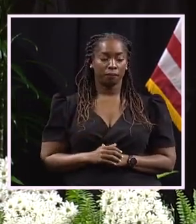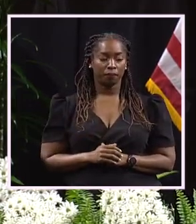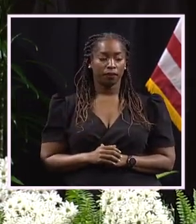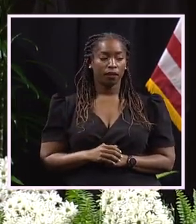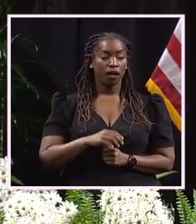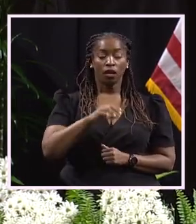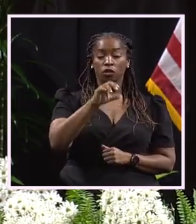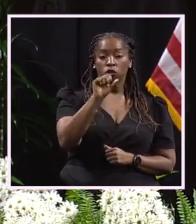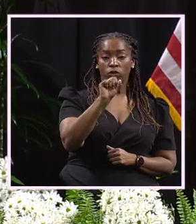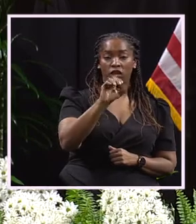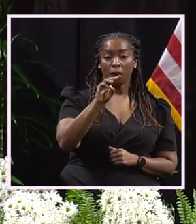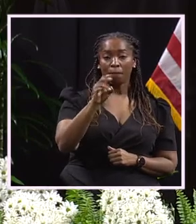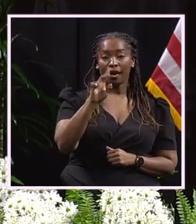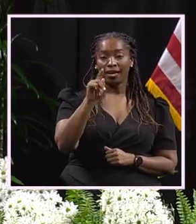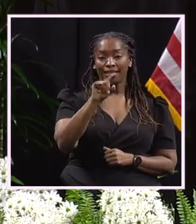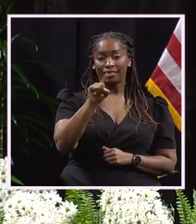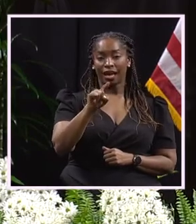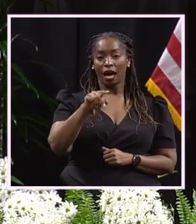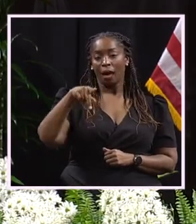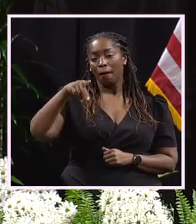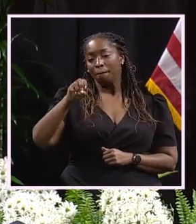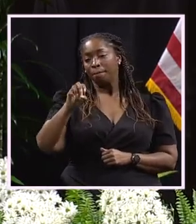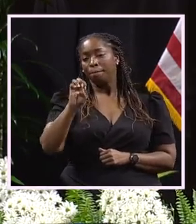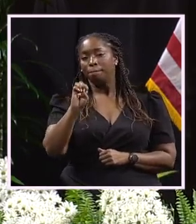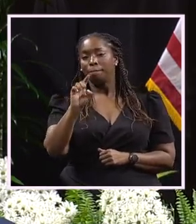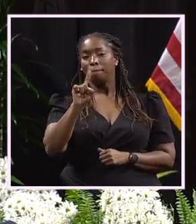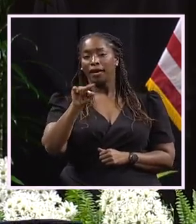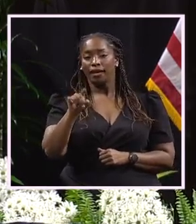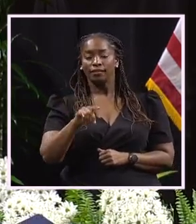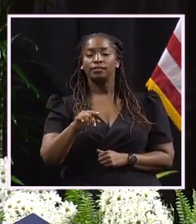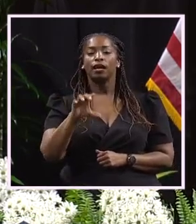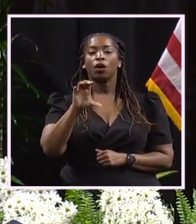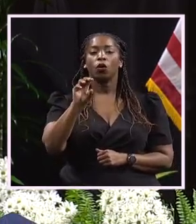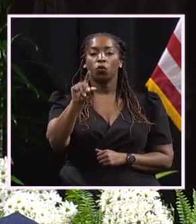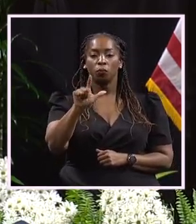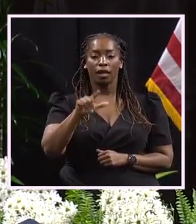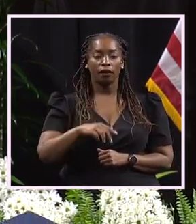Xochitl Maritza Perez, cum laude.